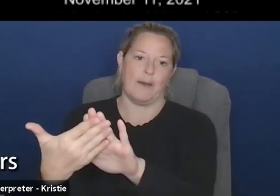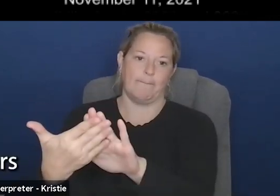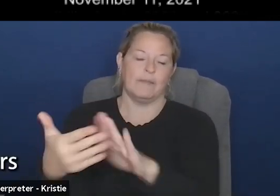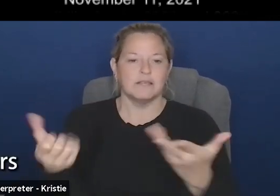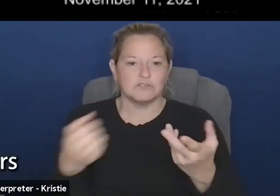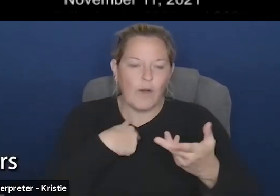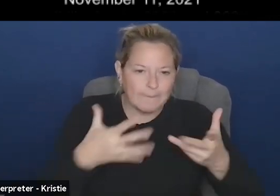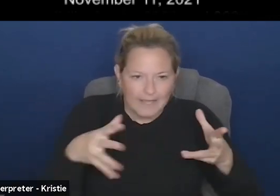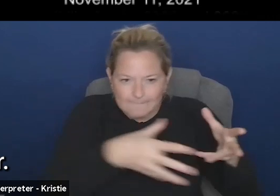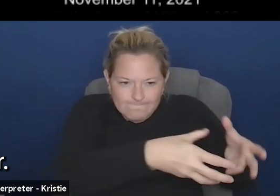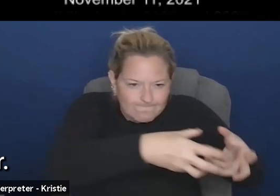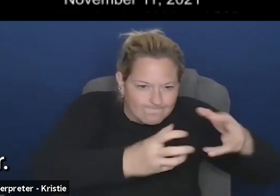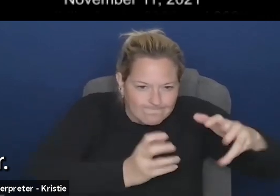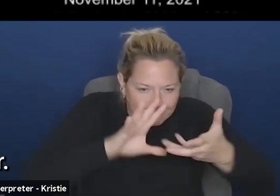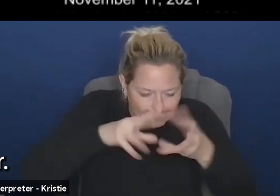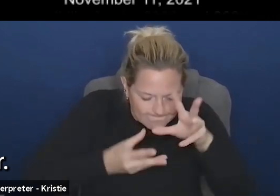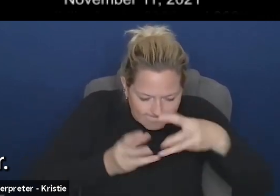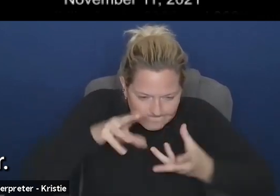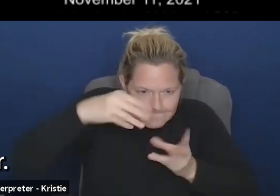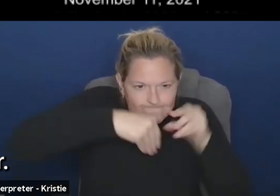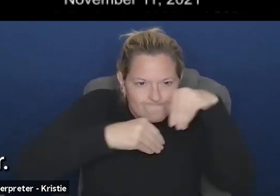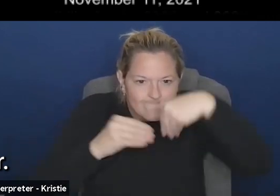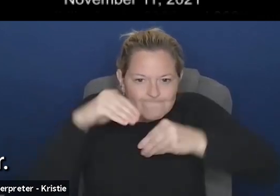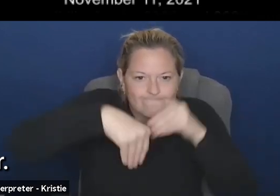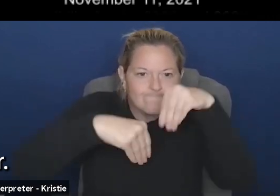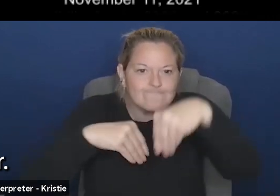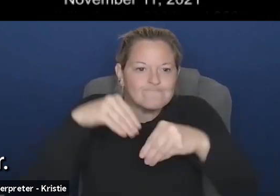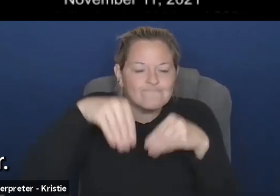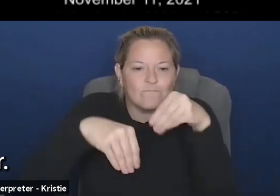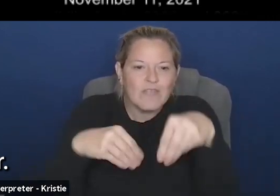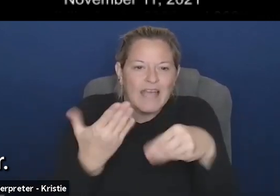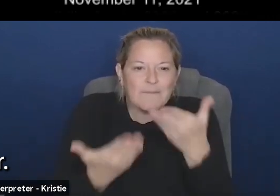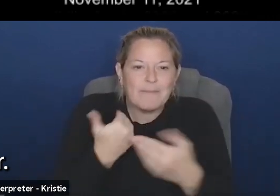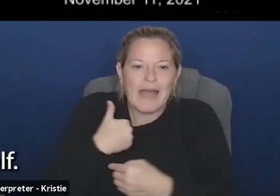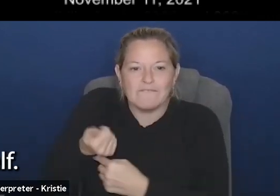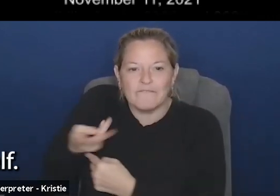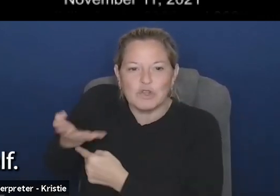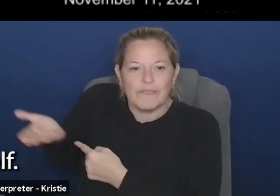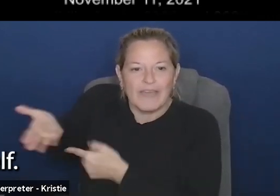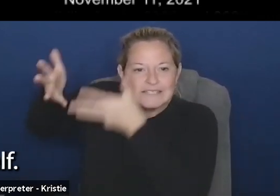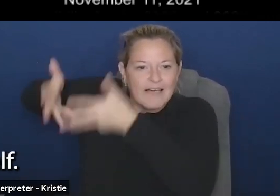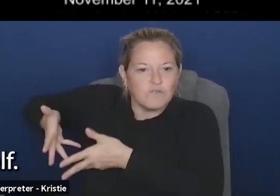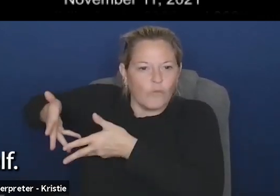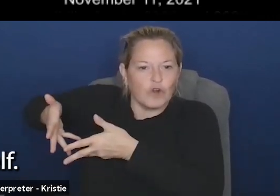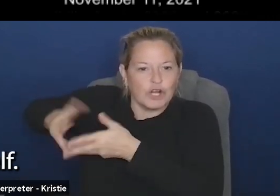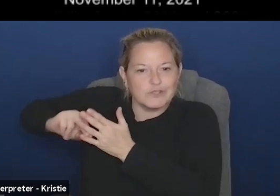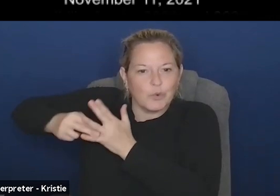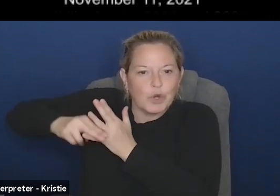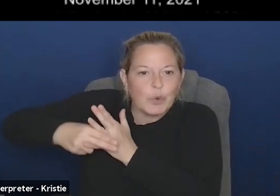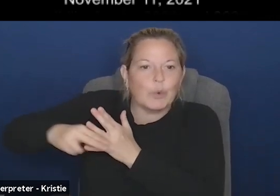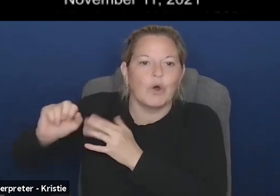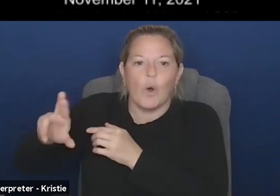couple of extra washers at the end, and maybe some screws and pegs left over, but you've essentially got your